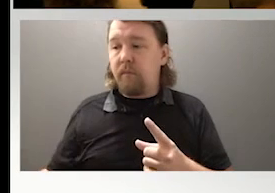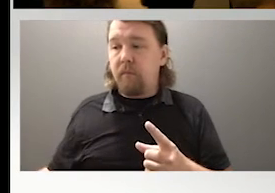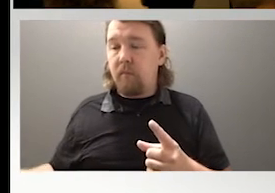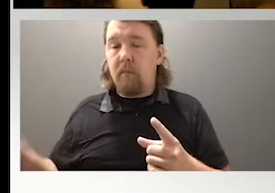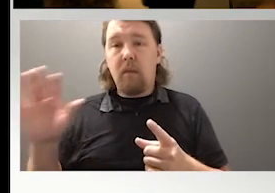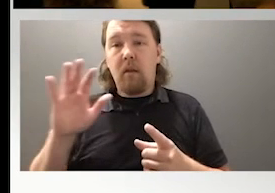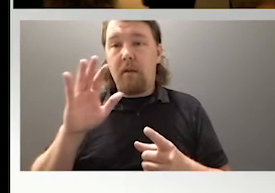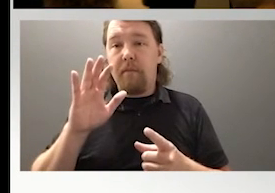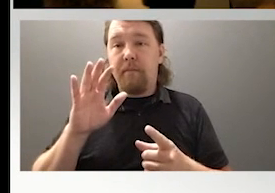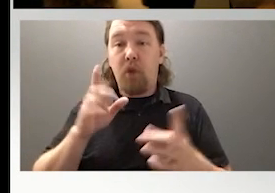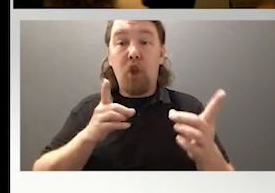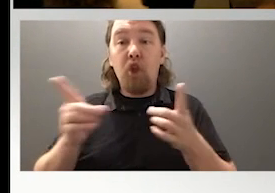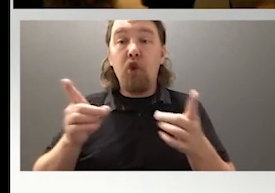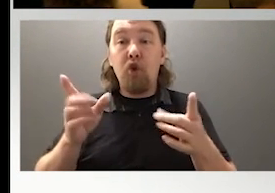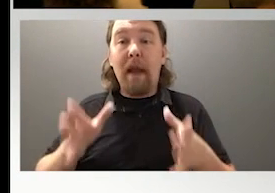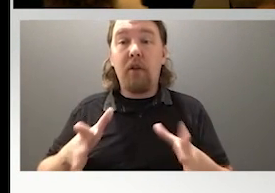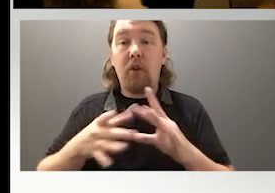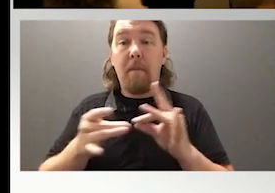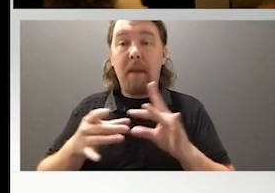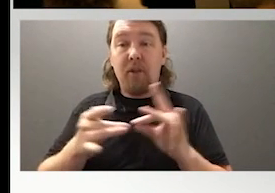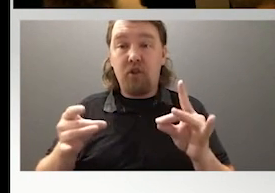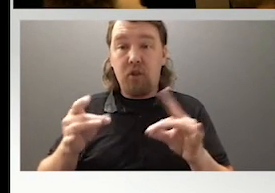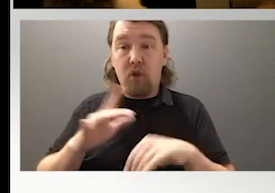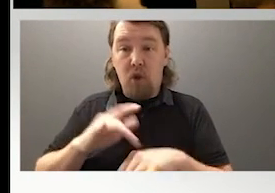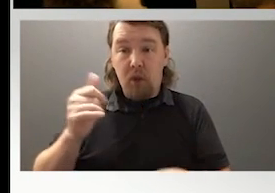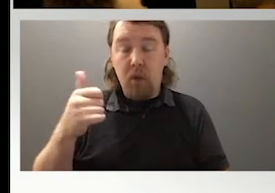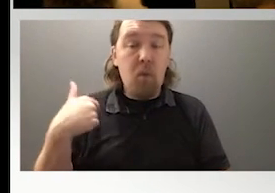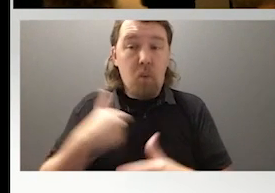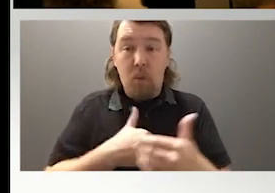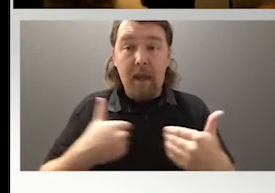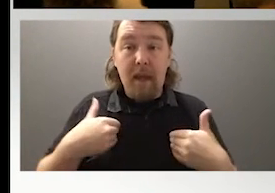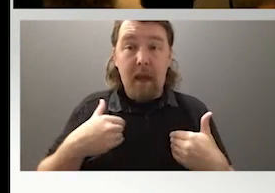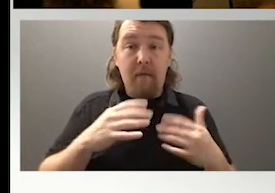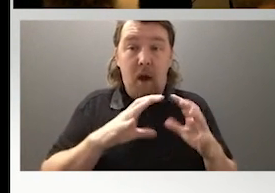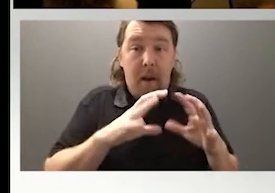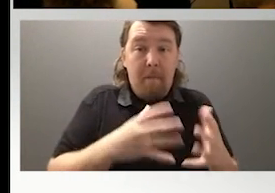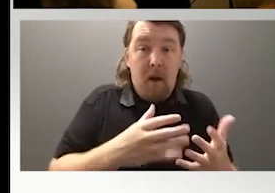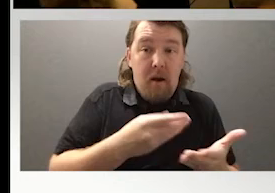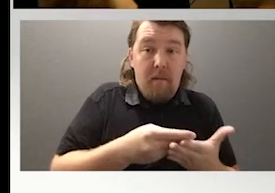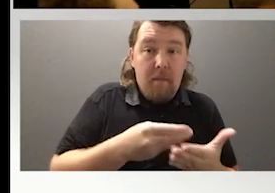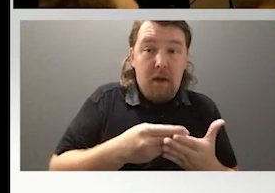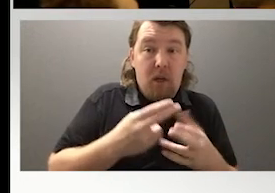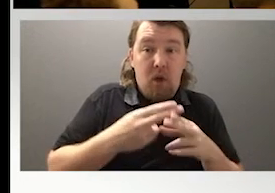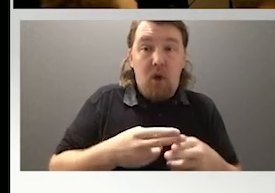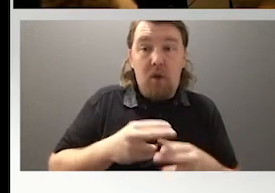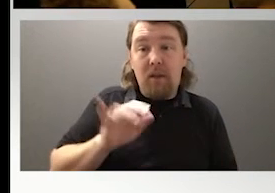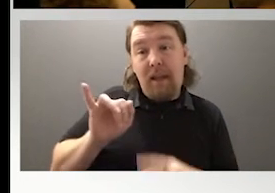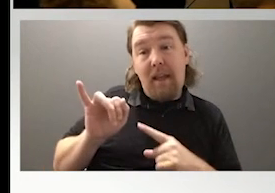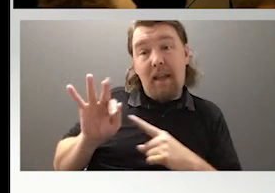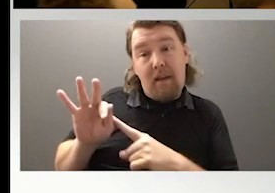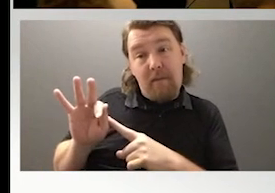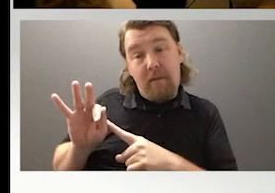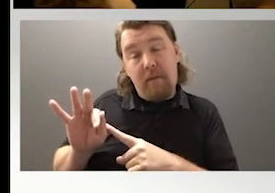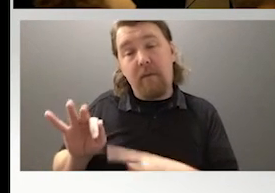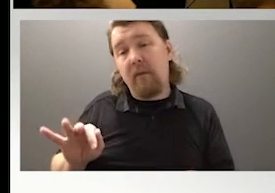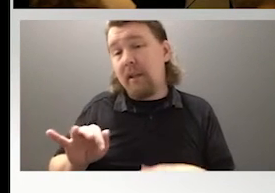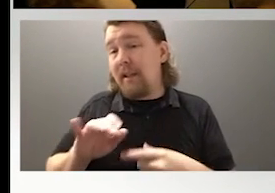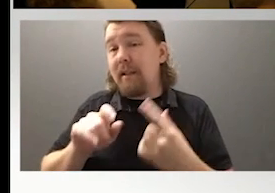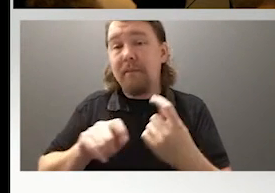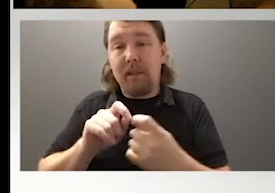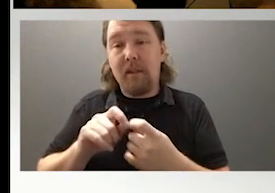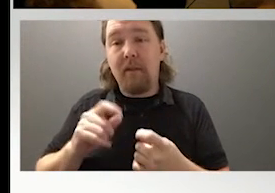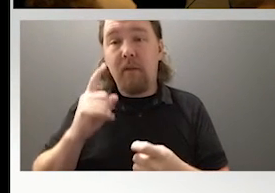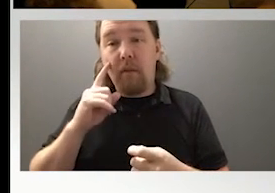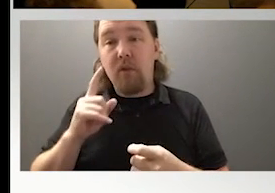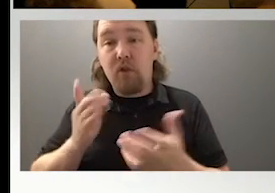the director mentioned earlier, we do have a pot of money called IFs. And it's specific for services for